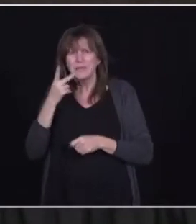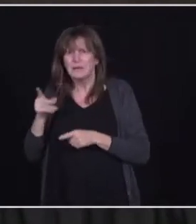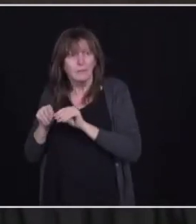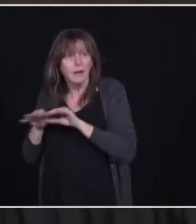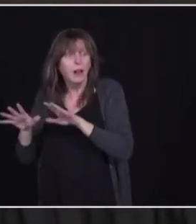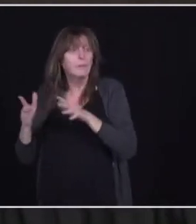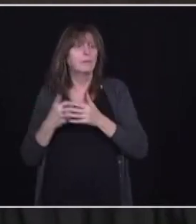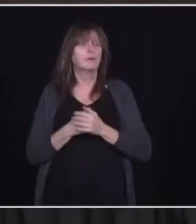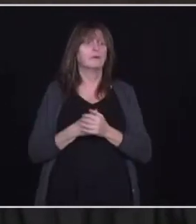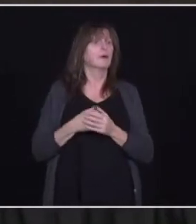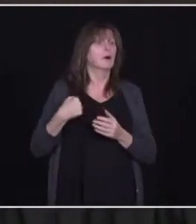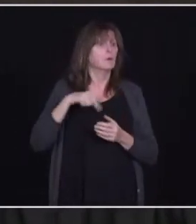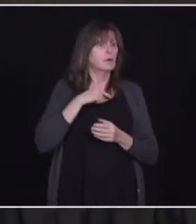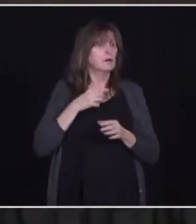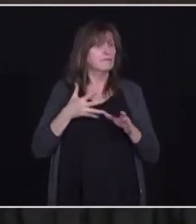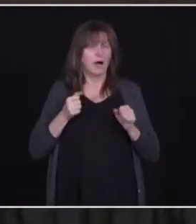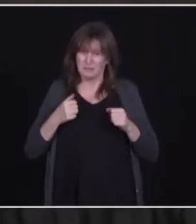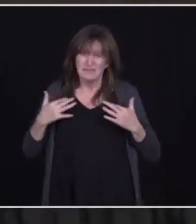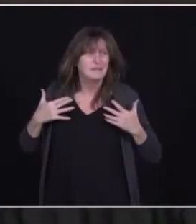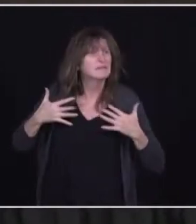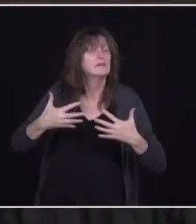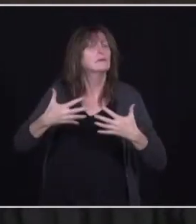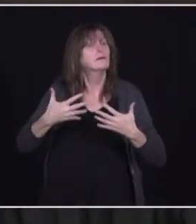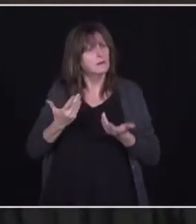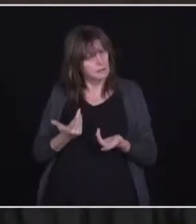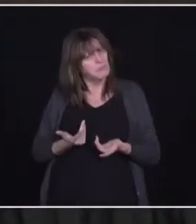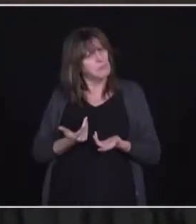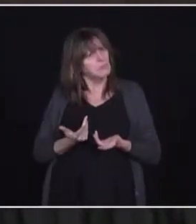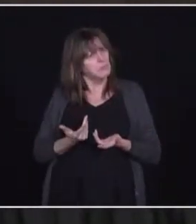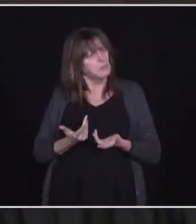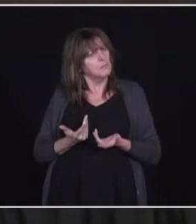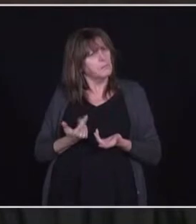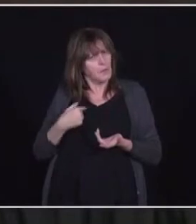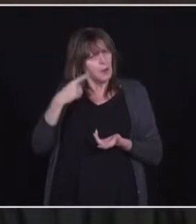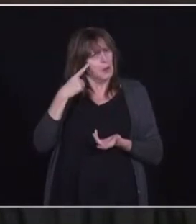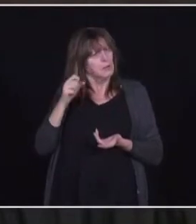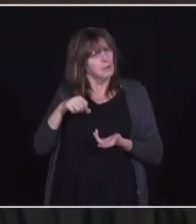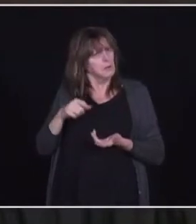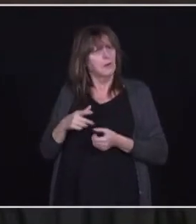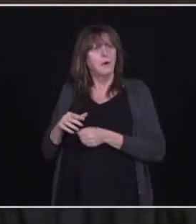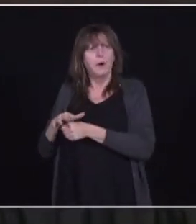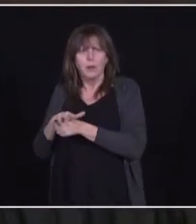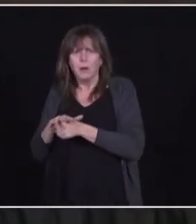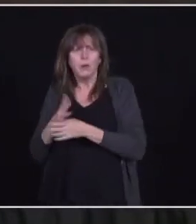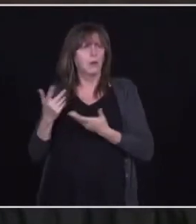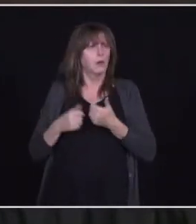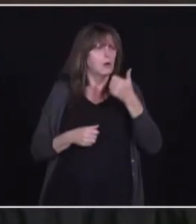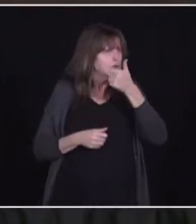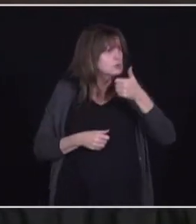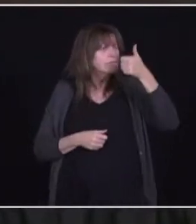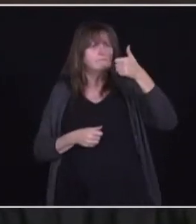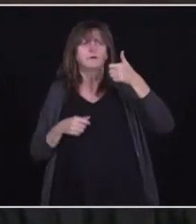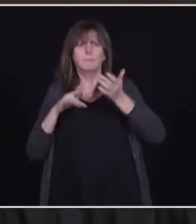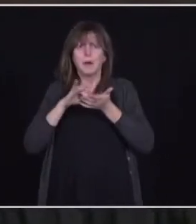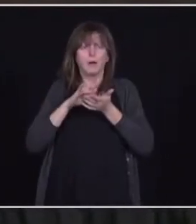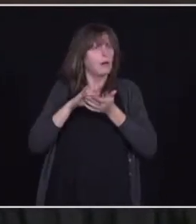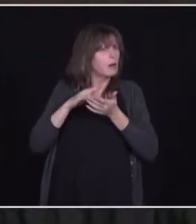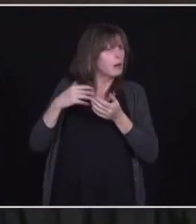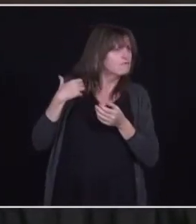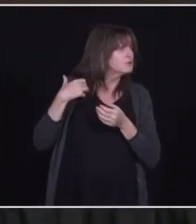enough? I would say yes, we have, because both the Chief Medical Officer of Health and the local Medical Officer of Health have been following this closely,